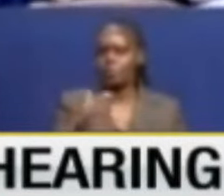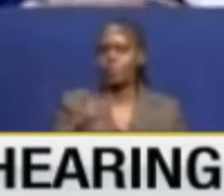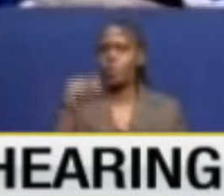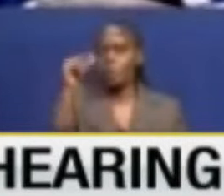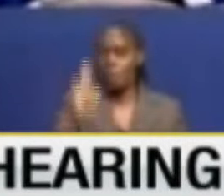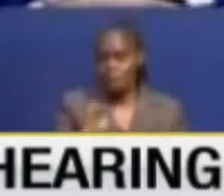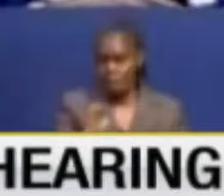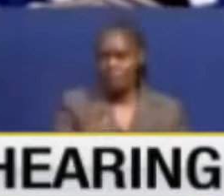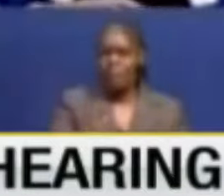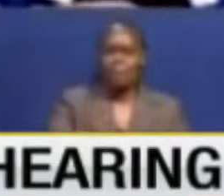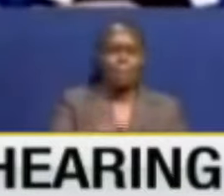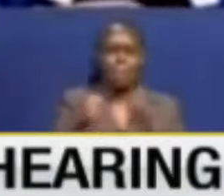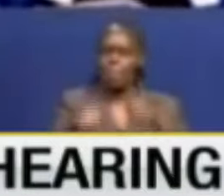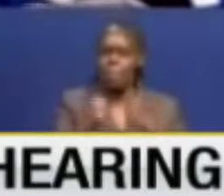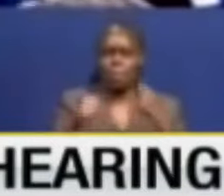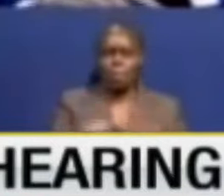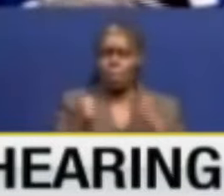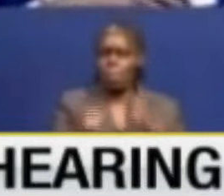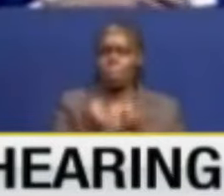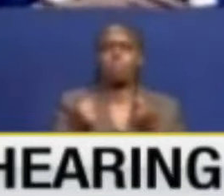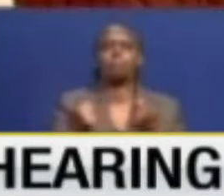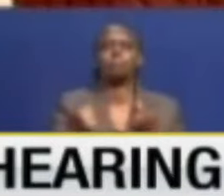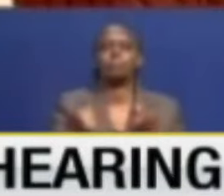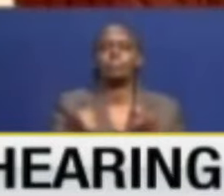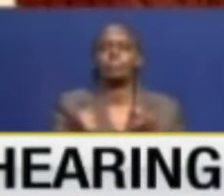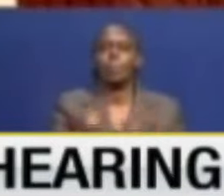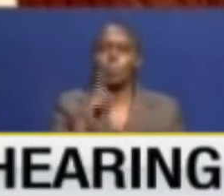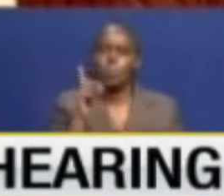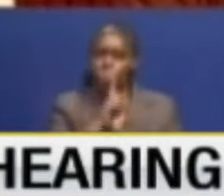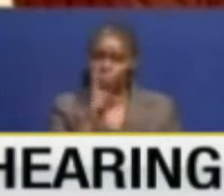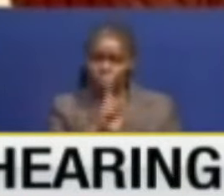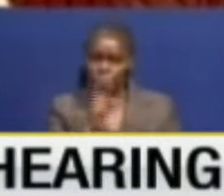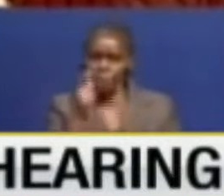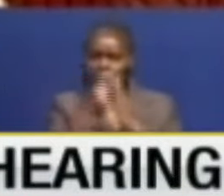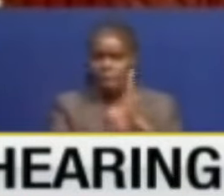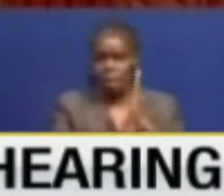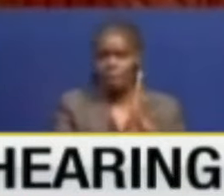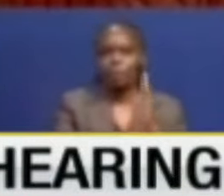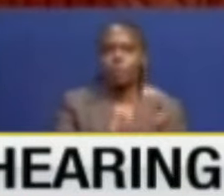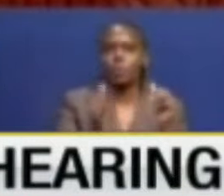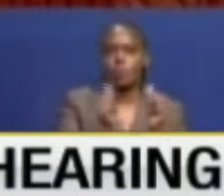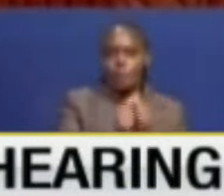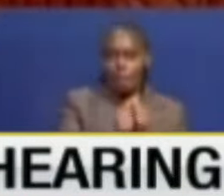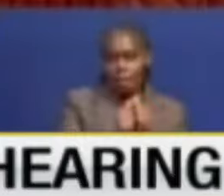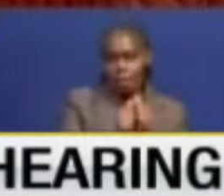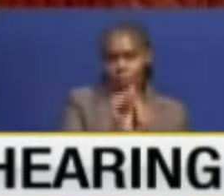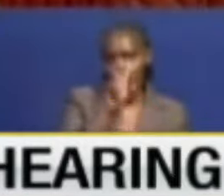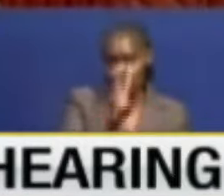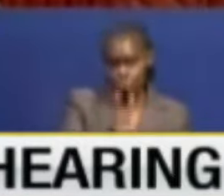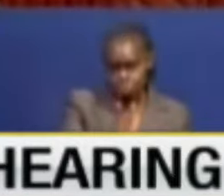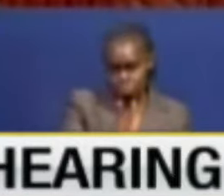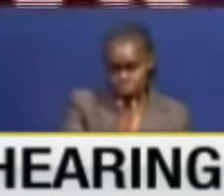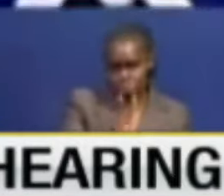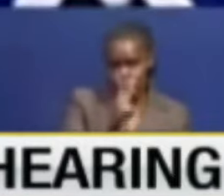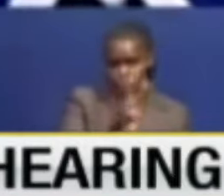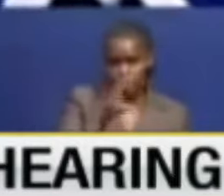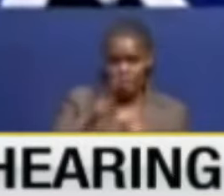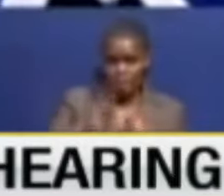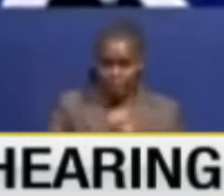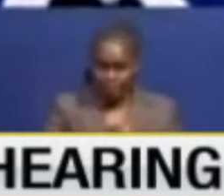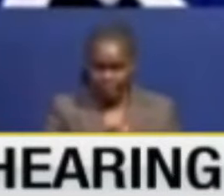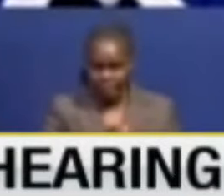the governor has grossly violated, among others, articles 10, 2,